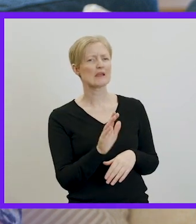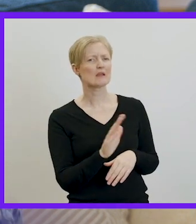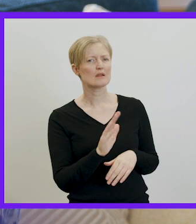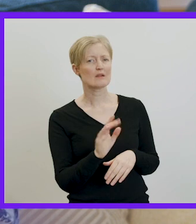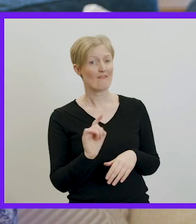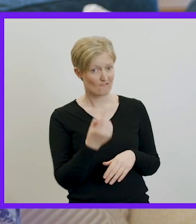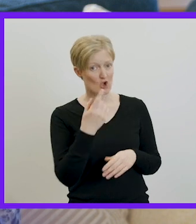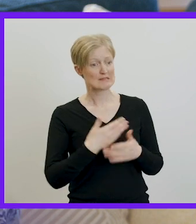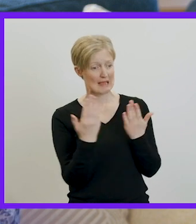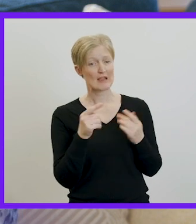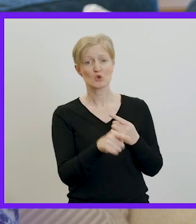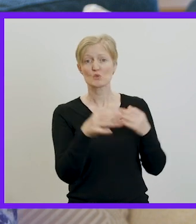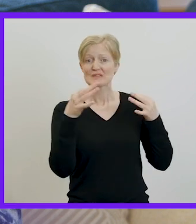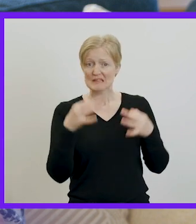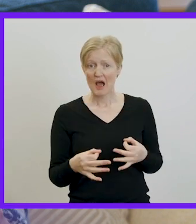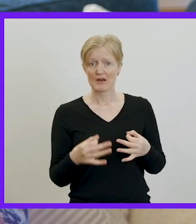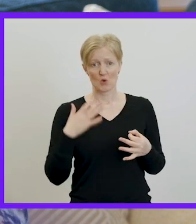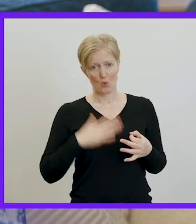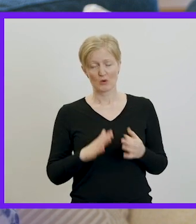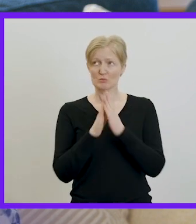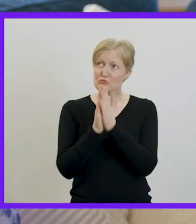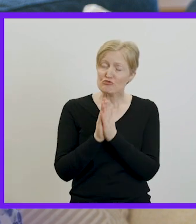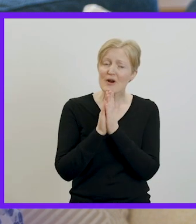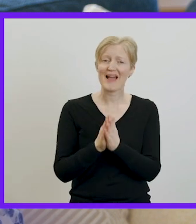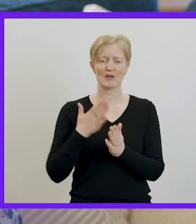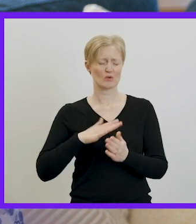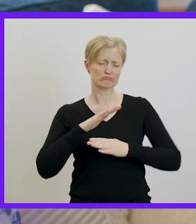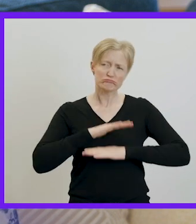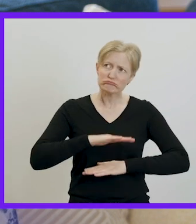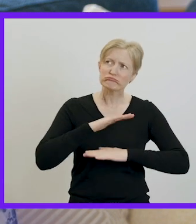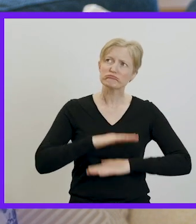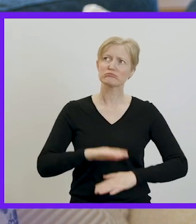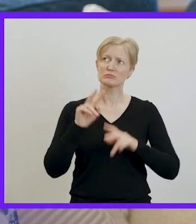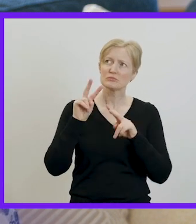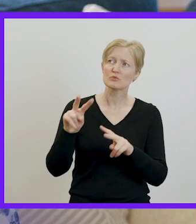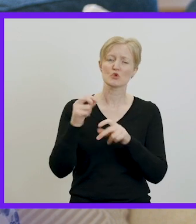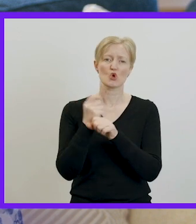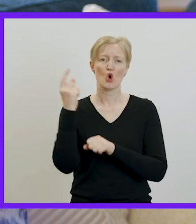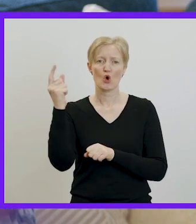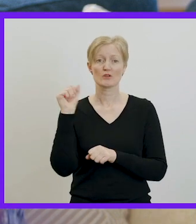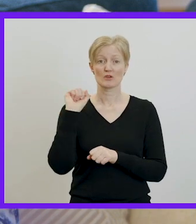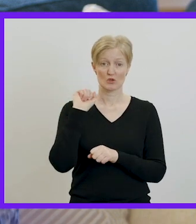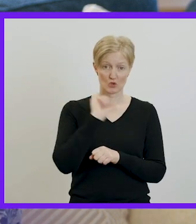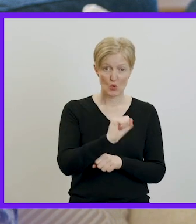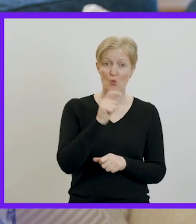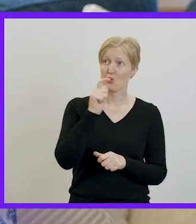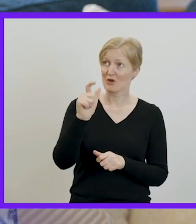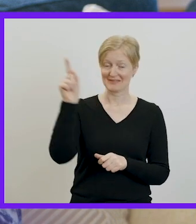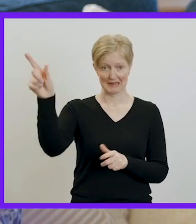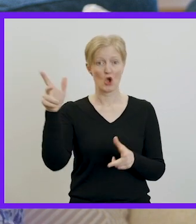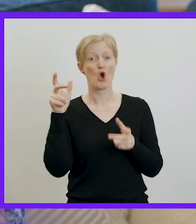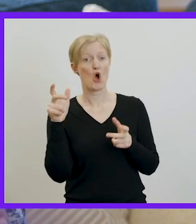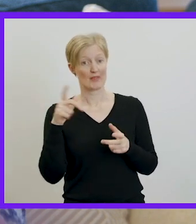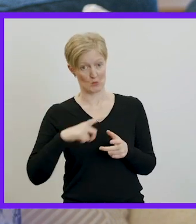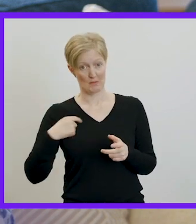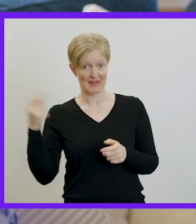the first day that you set your mind to gain understanding and to humble yourself before your God, your words were heard